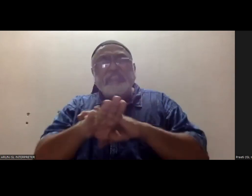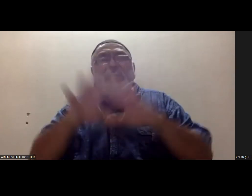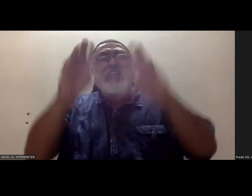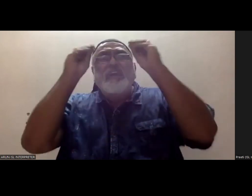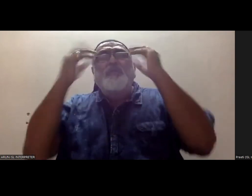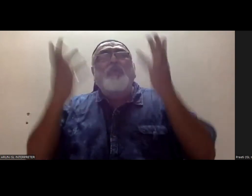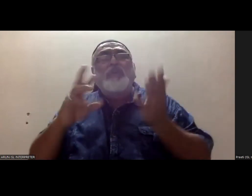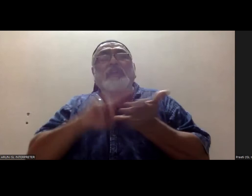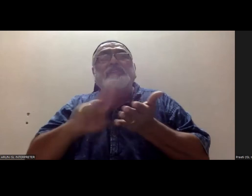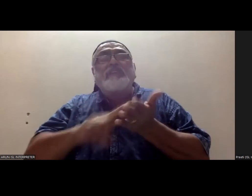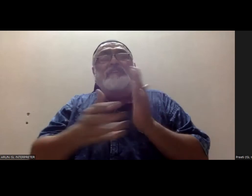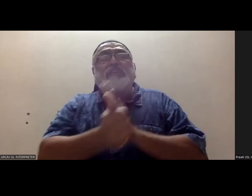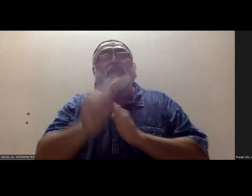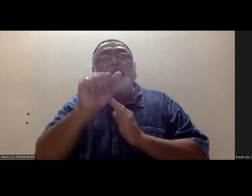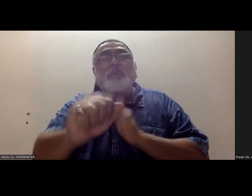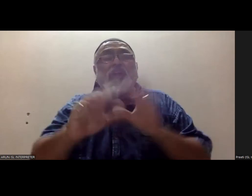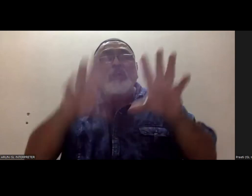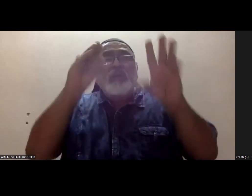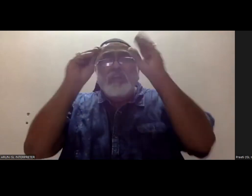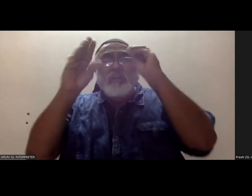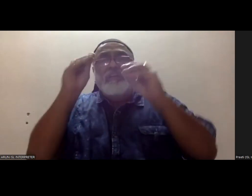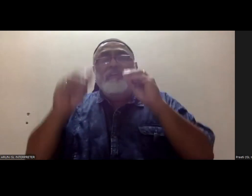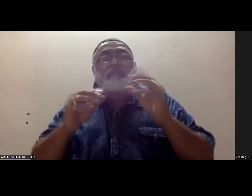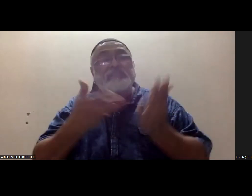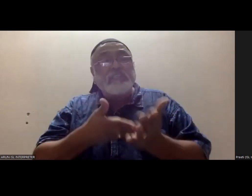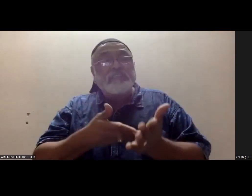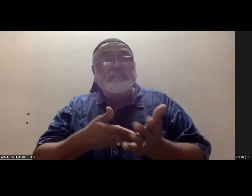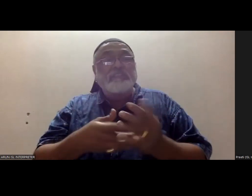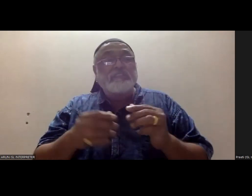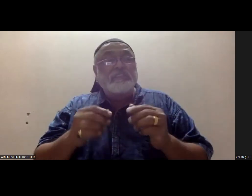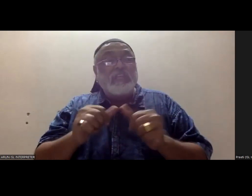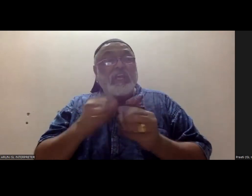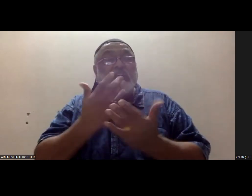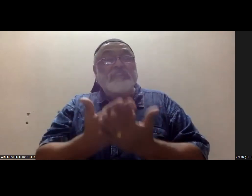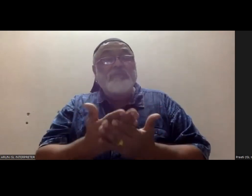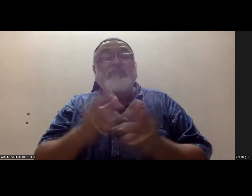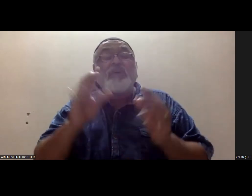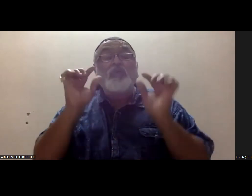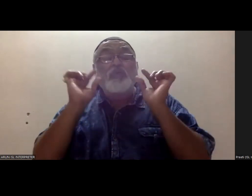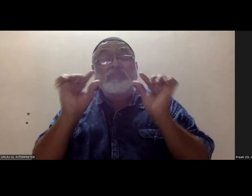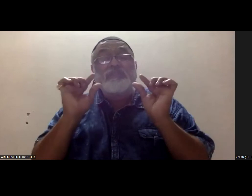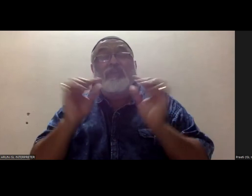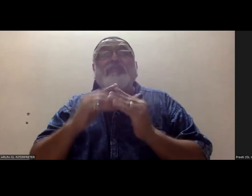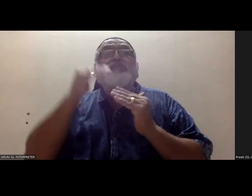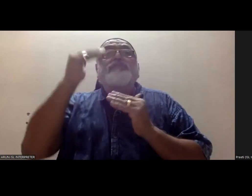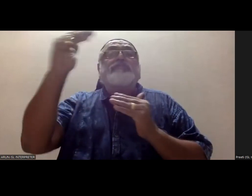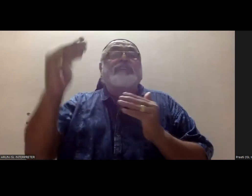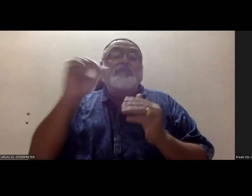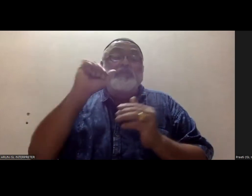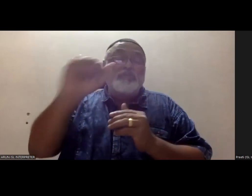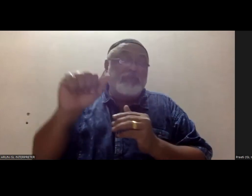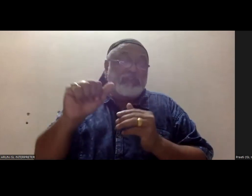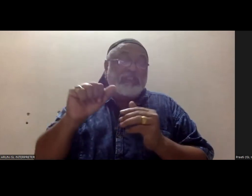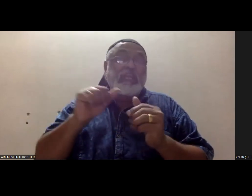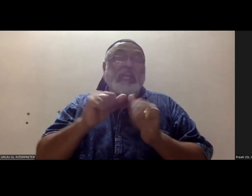research skills. And I am pretty sure that this assignment is going to be useful for you all in your future